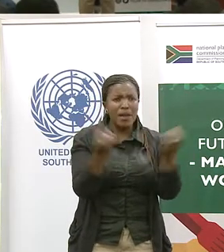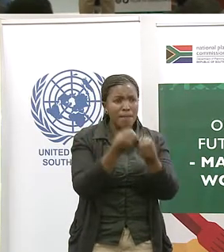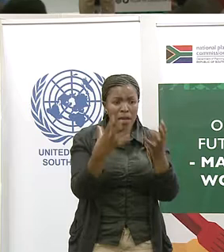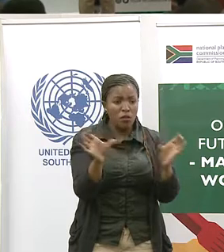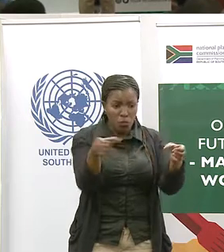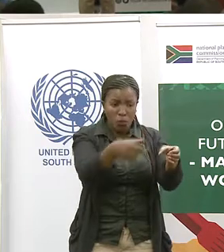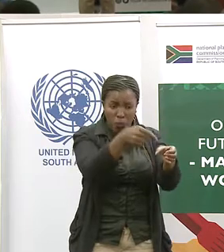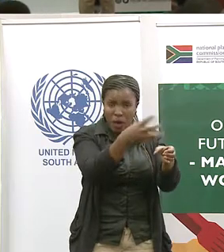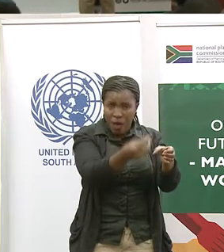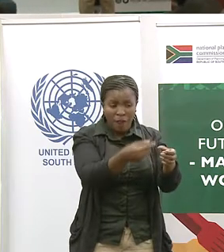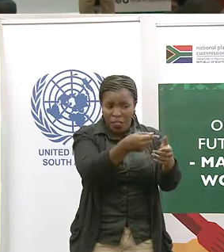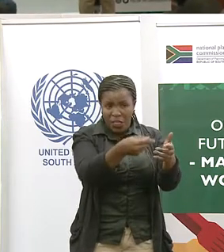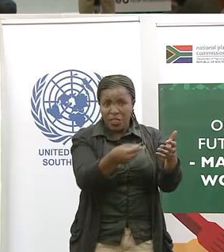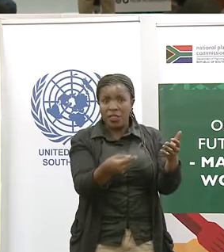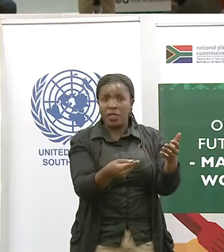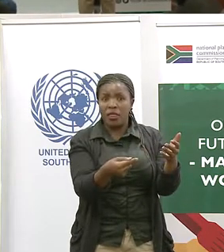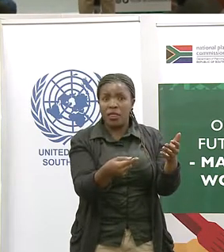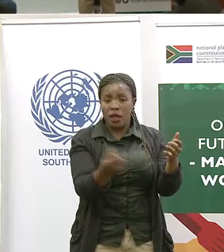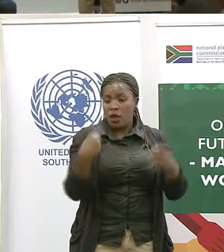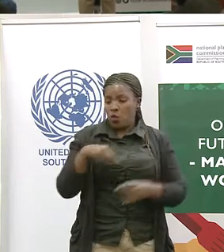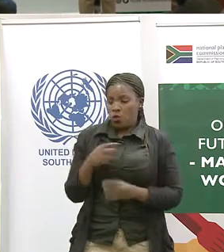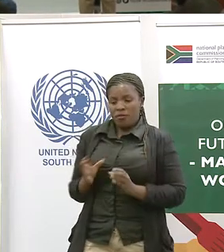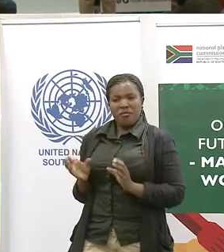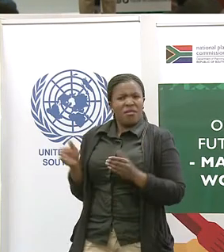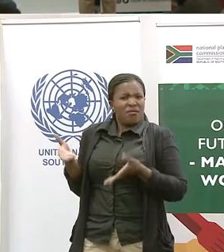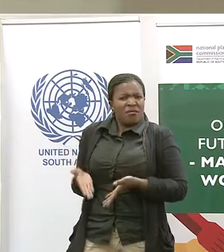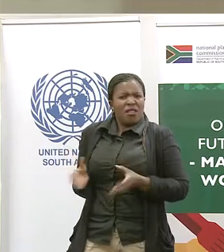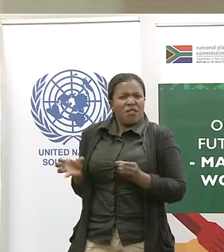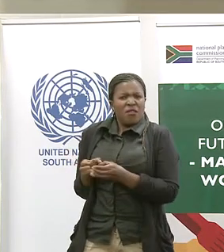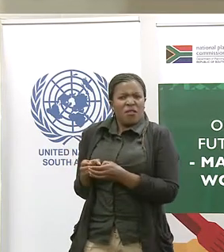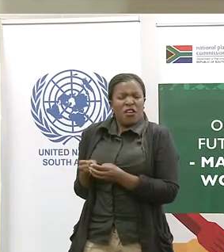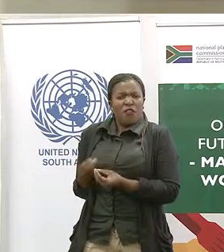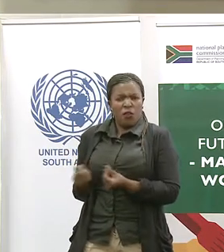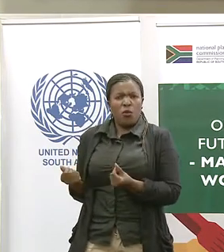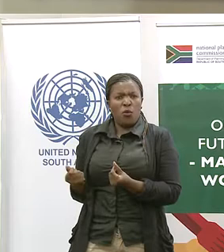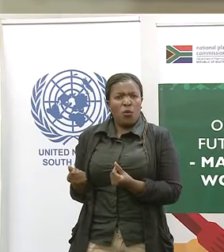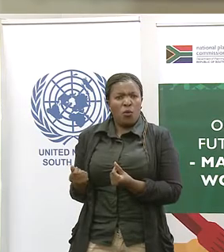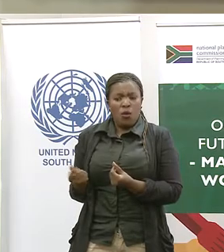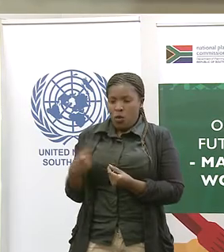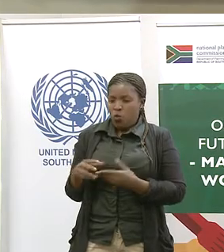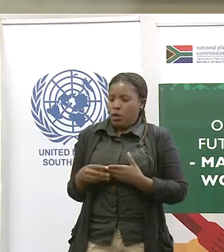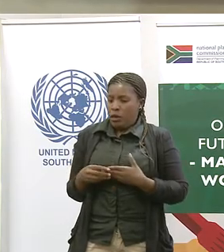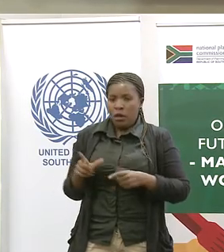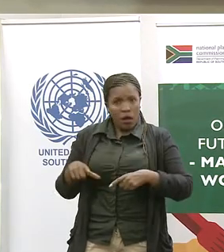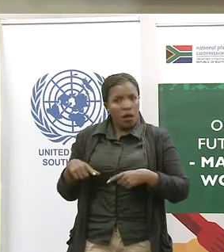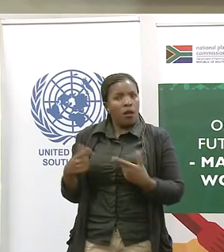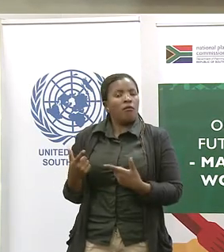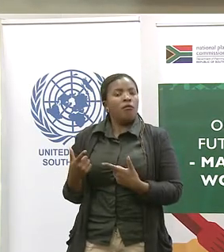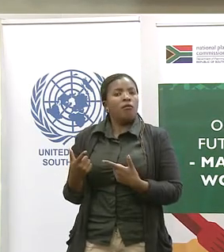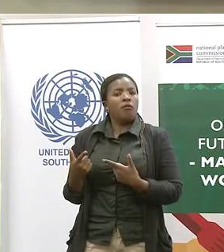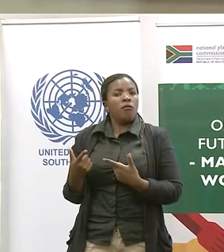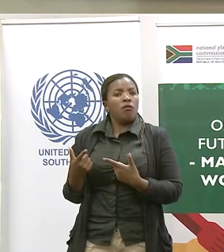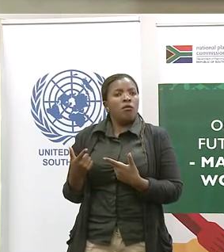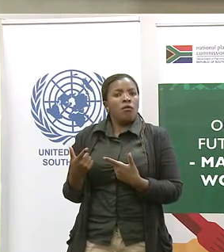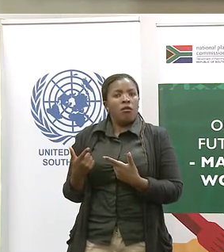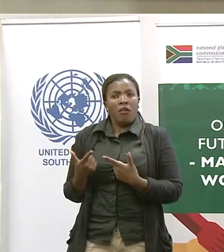category, as opposed to the few of us who are here who continue to lead absolutely and